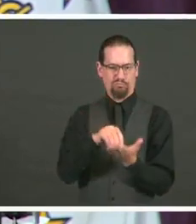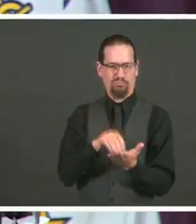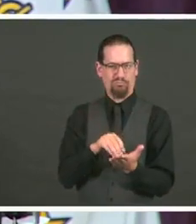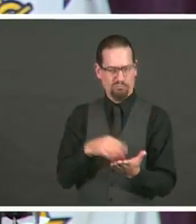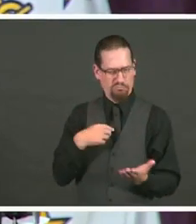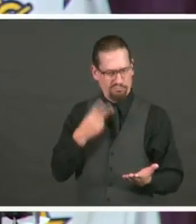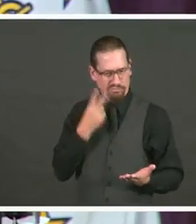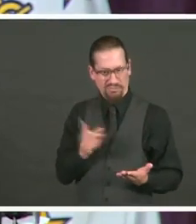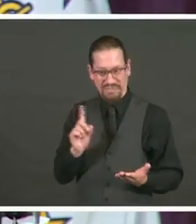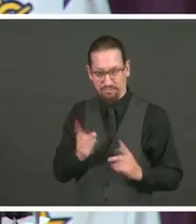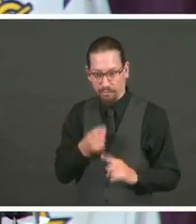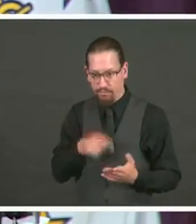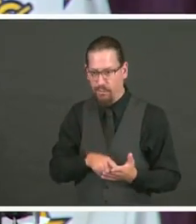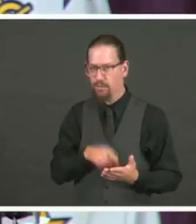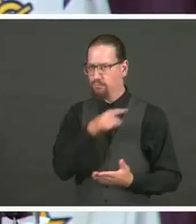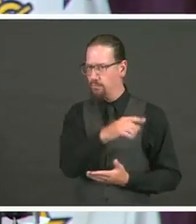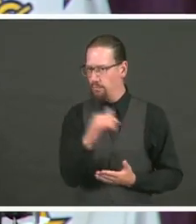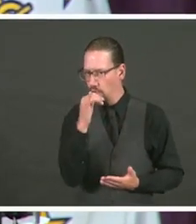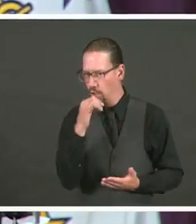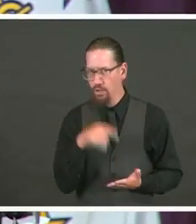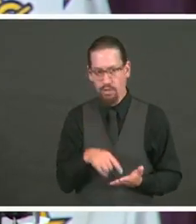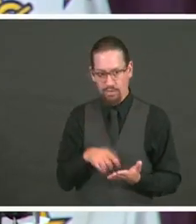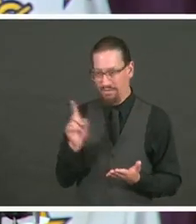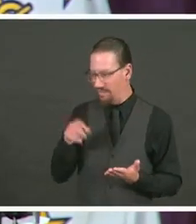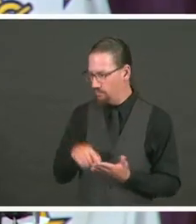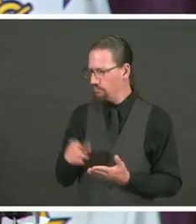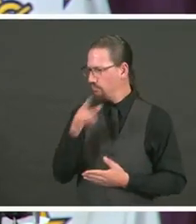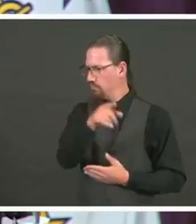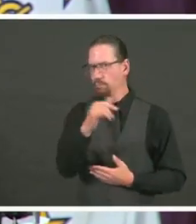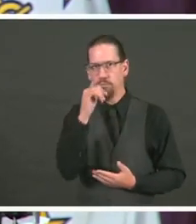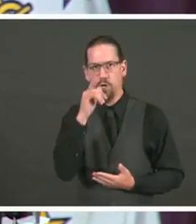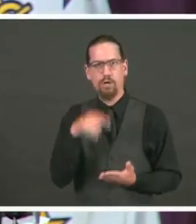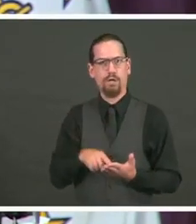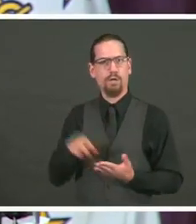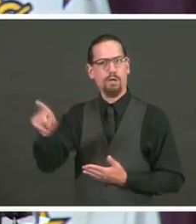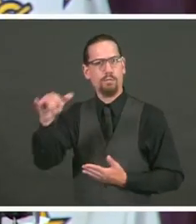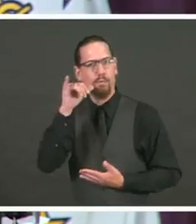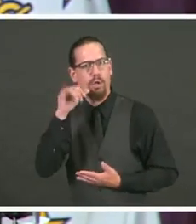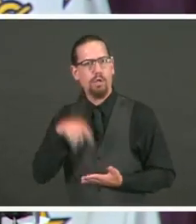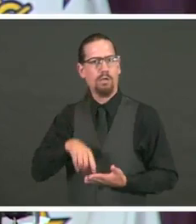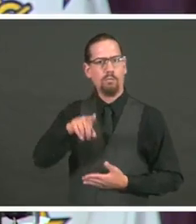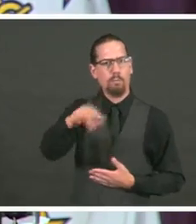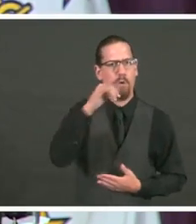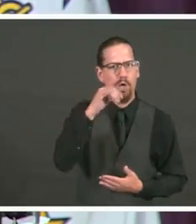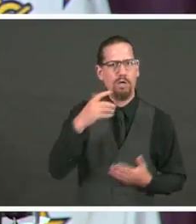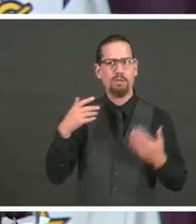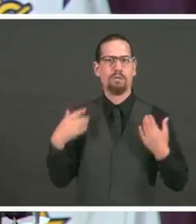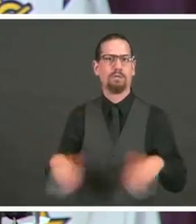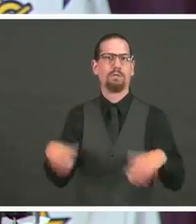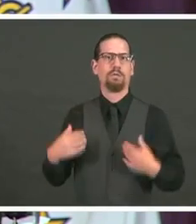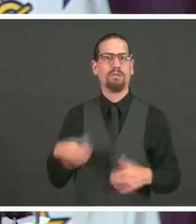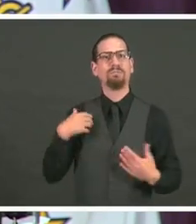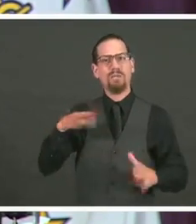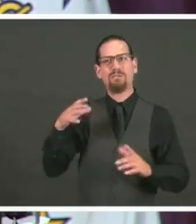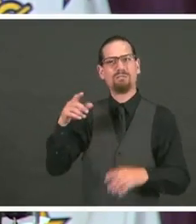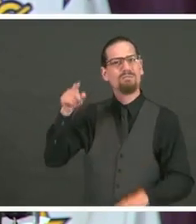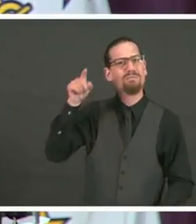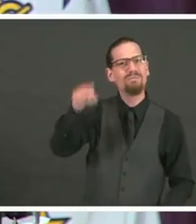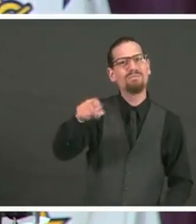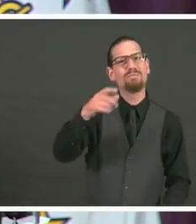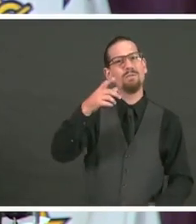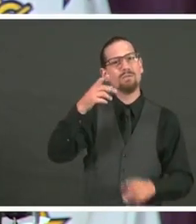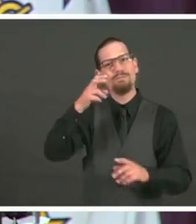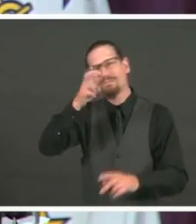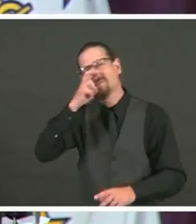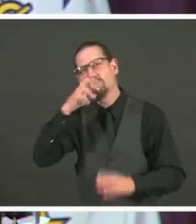great, at enforcing the rules. This past weekend, our inspectors found 20% of bars were still